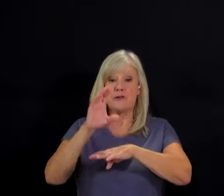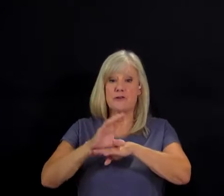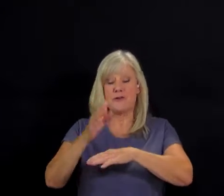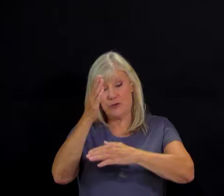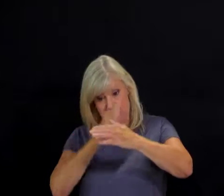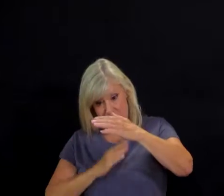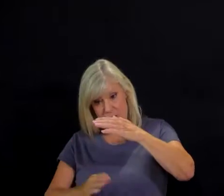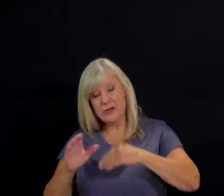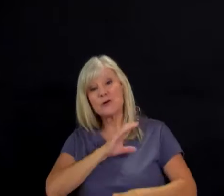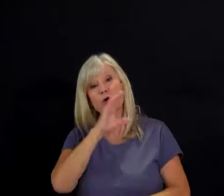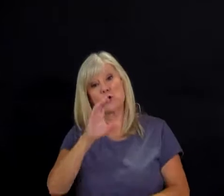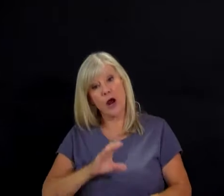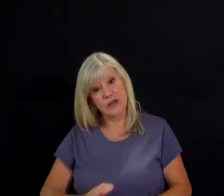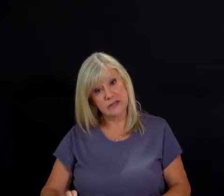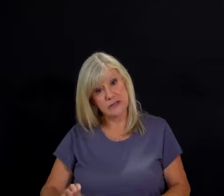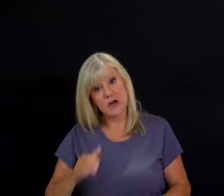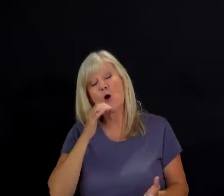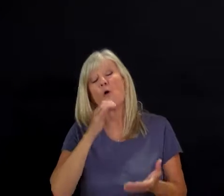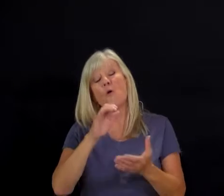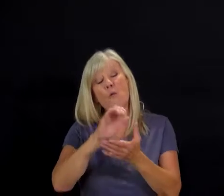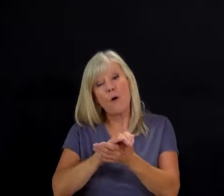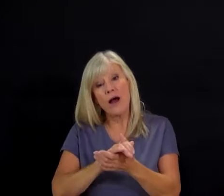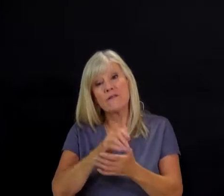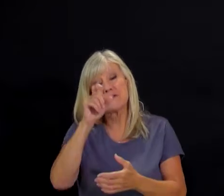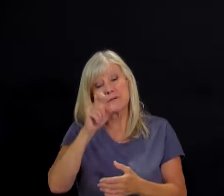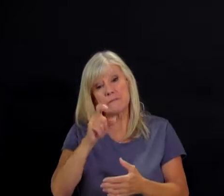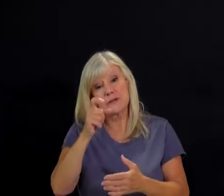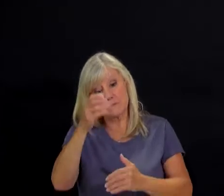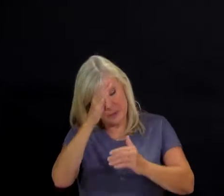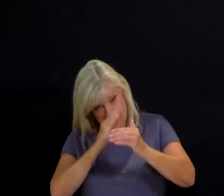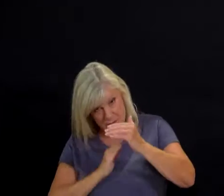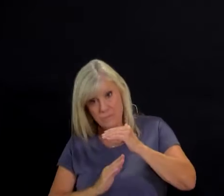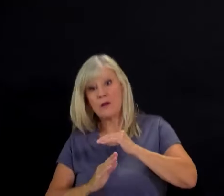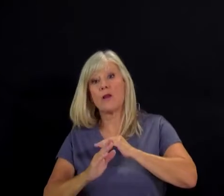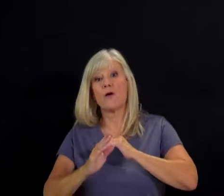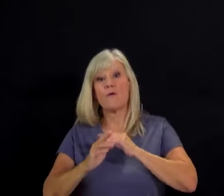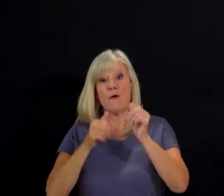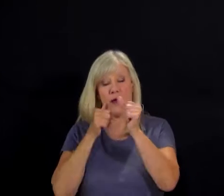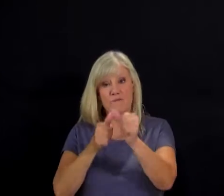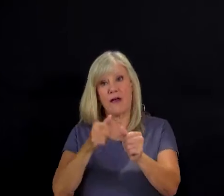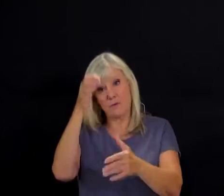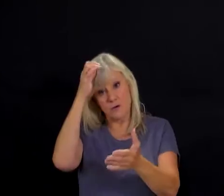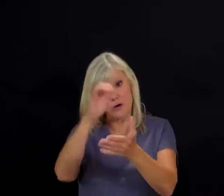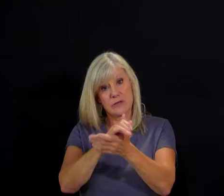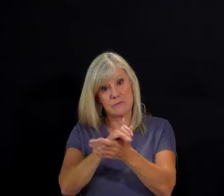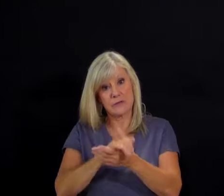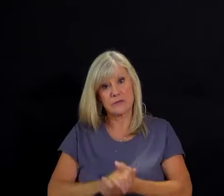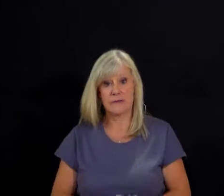to Christ, so wives should be subordinate to their husbands in everything.